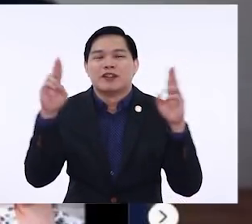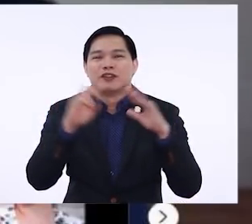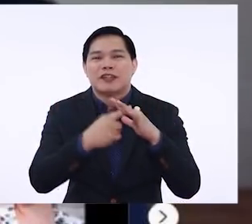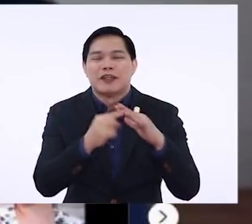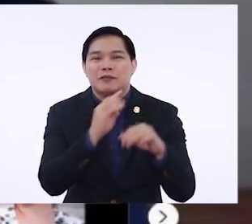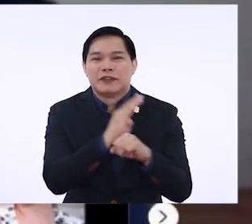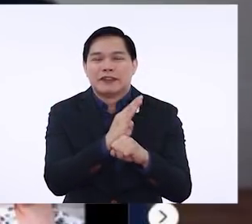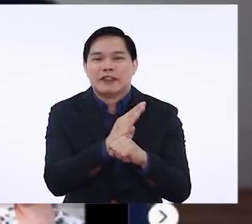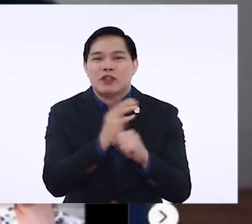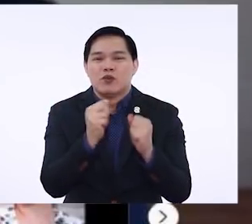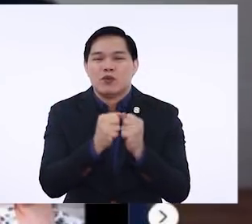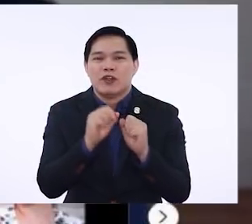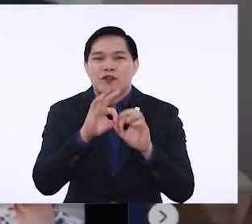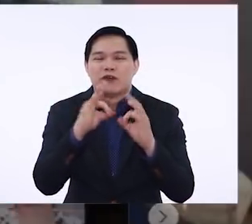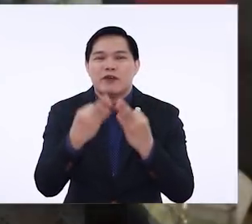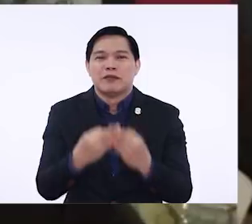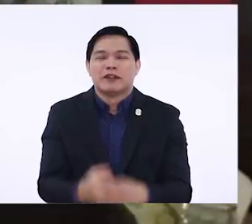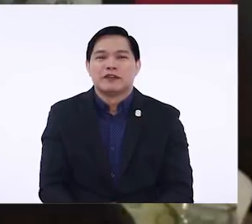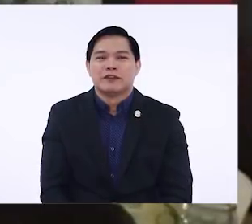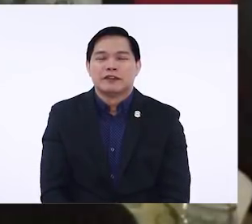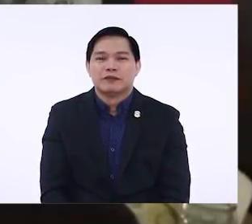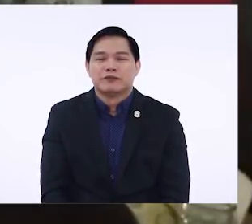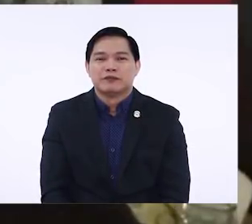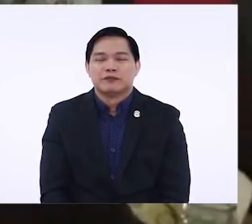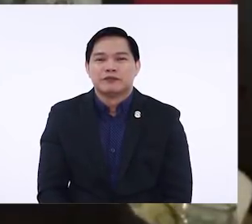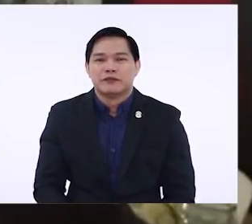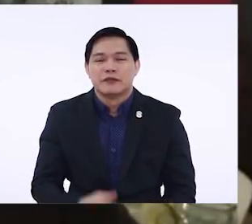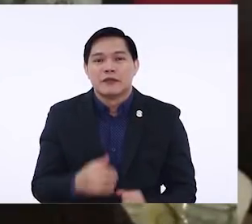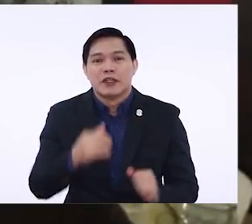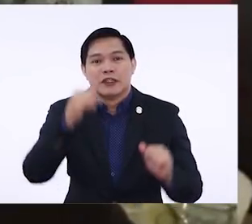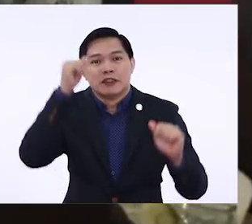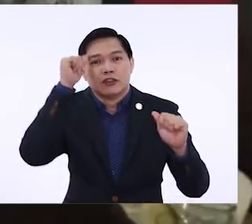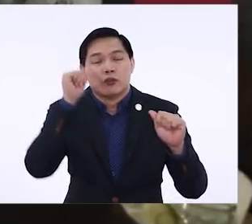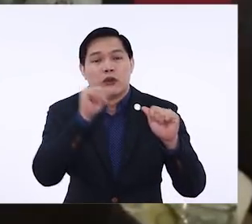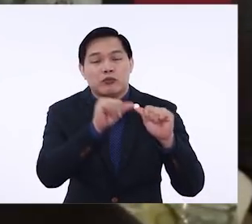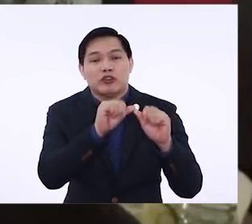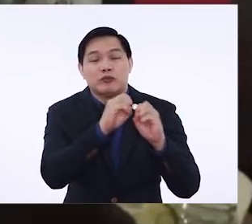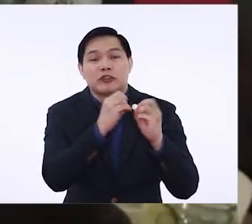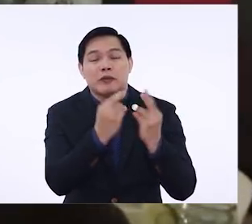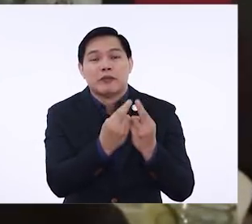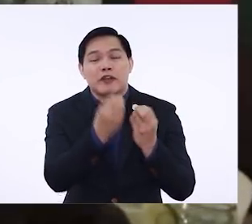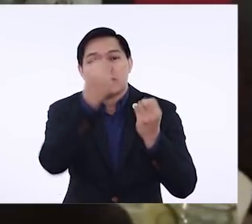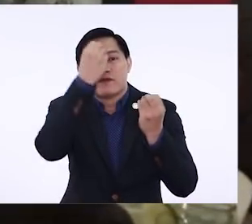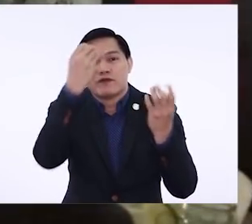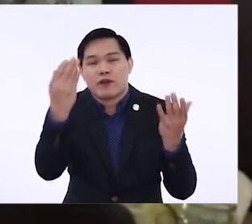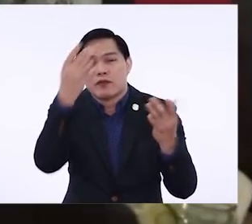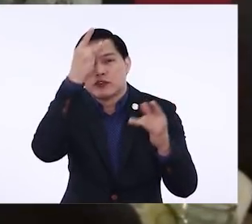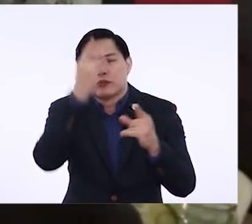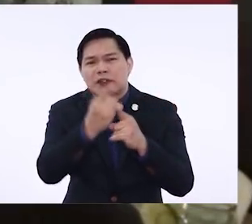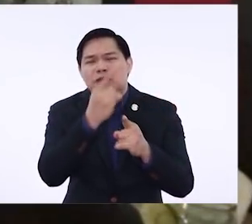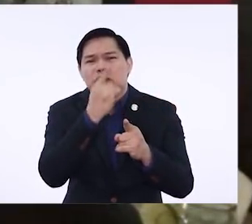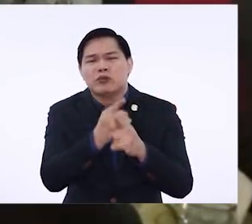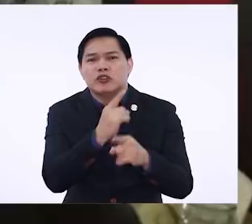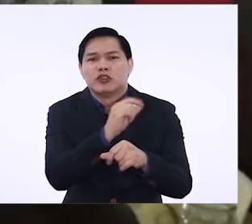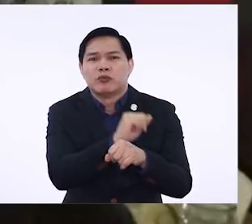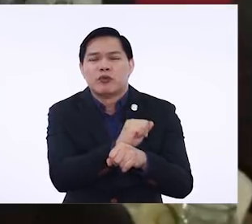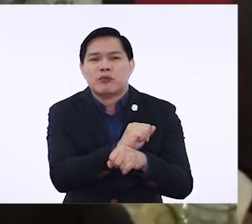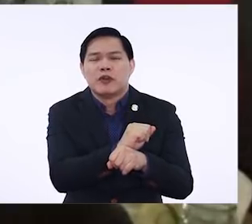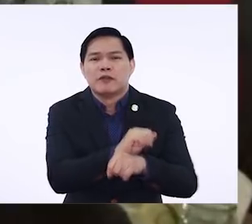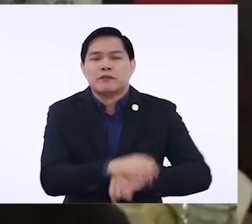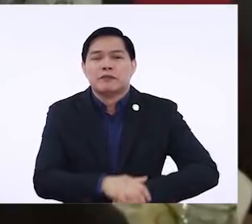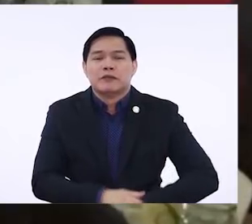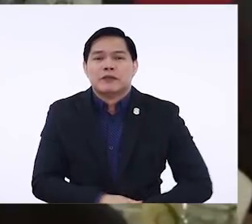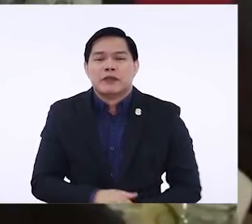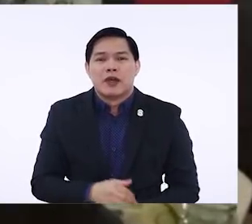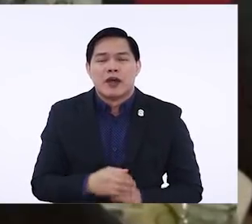business together with their family. The seminar aims to inform and inspire the brethren on entrepreneurship. as most of